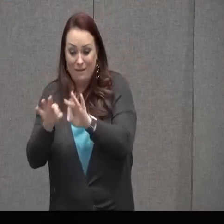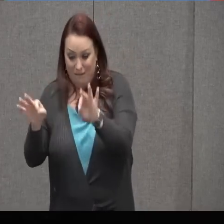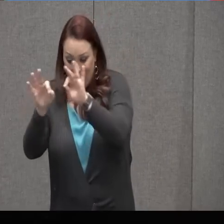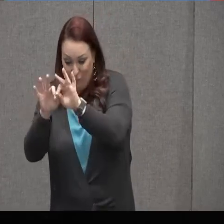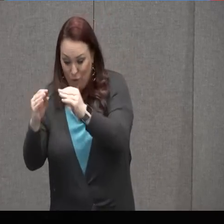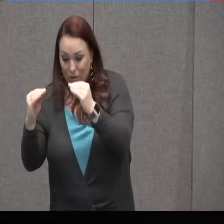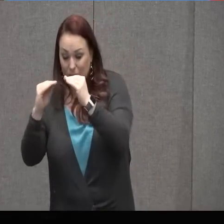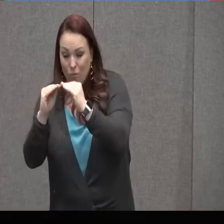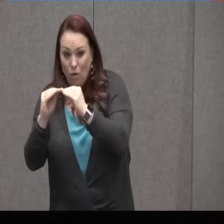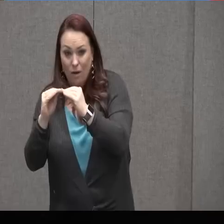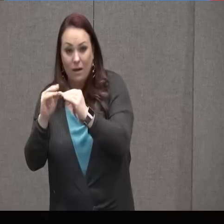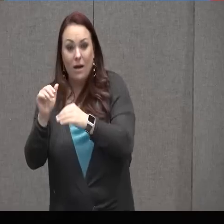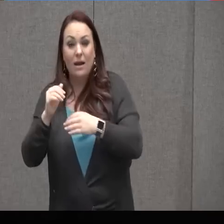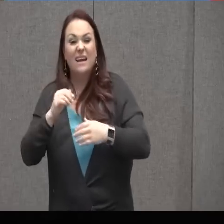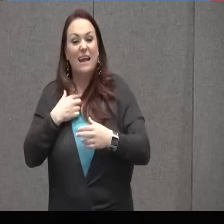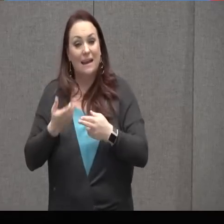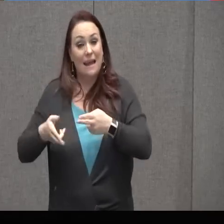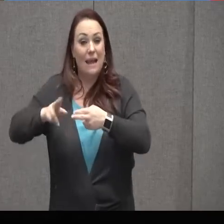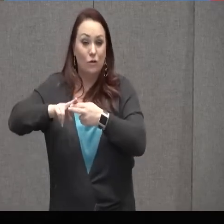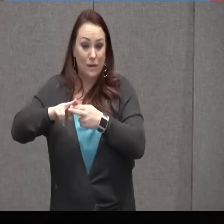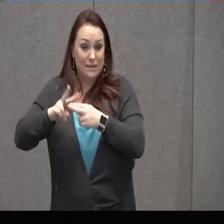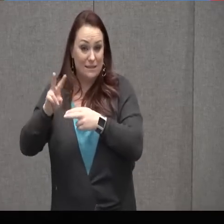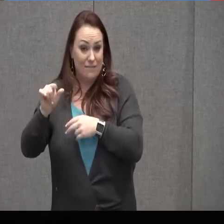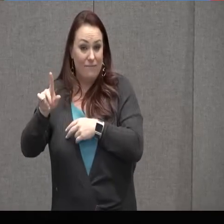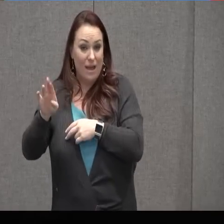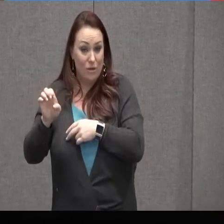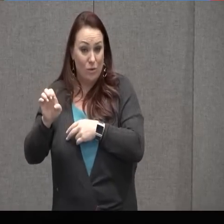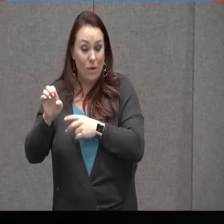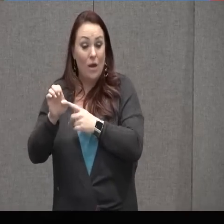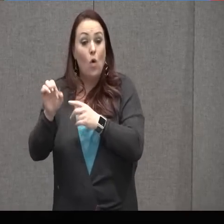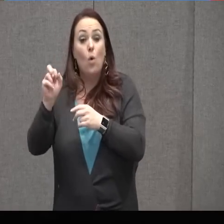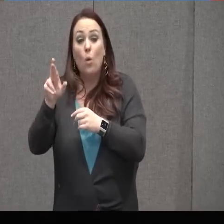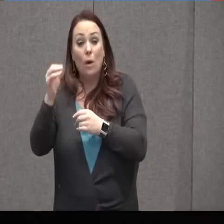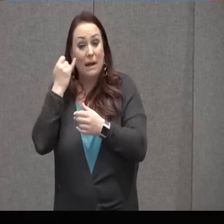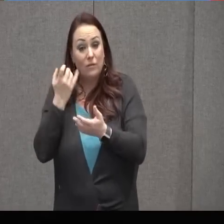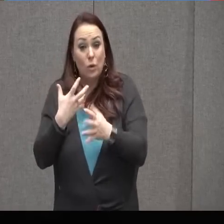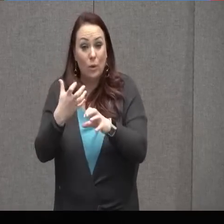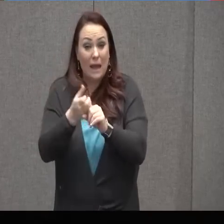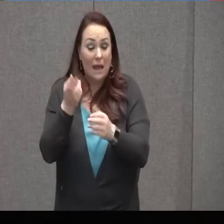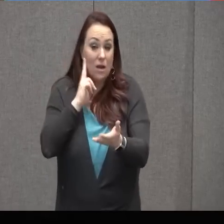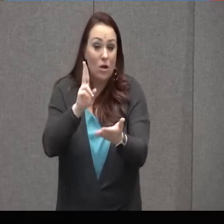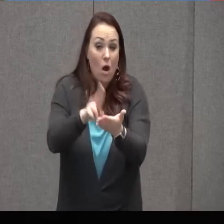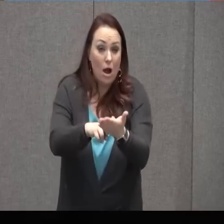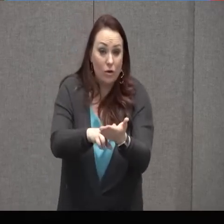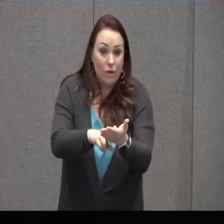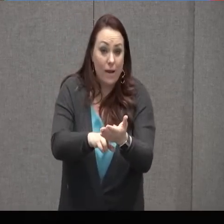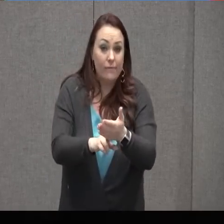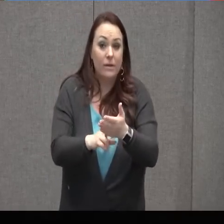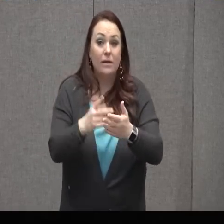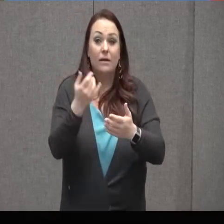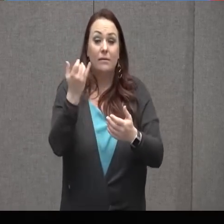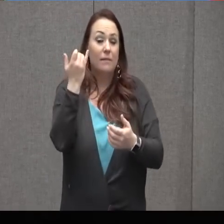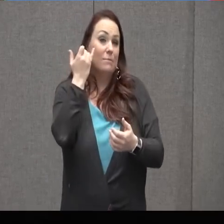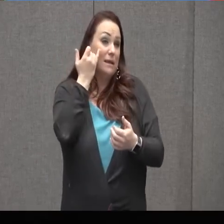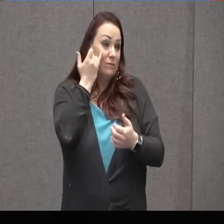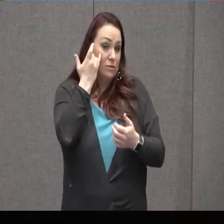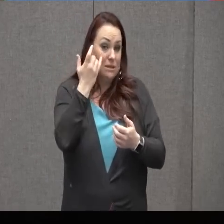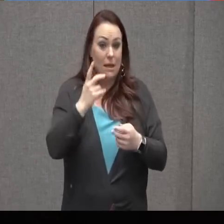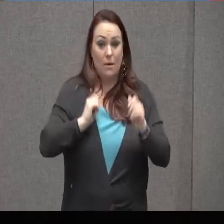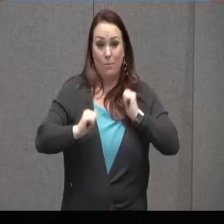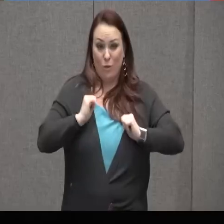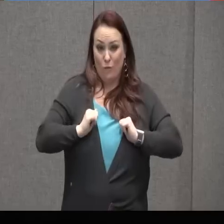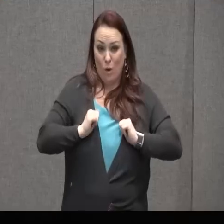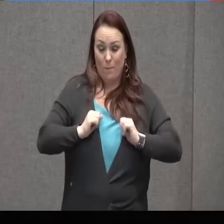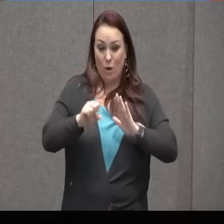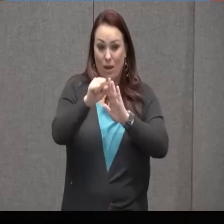Maybe also, if you got the autograph of somebody that you see perform at the state fair,